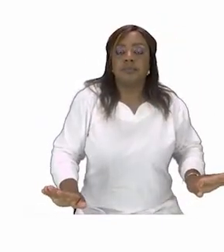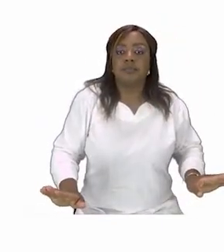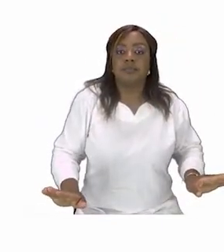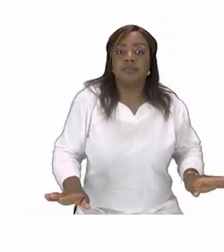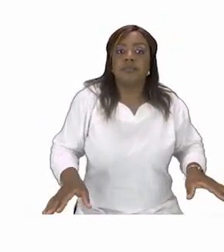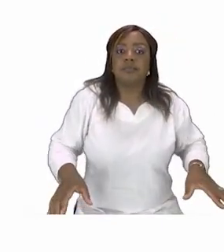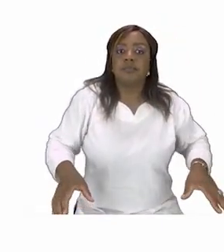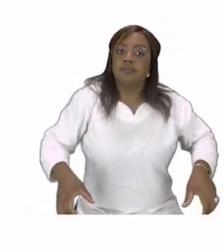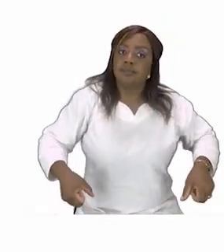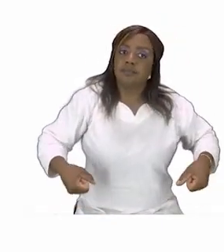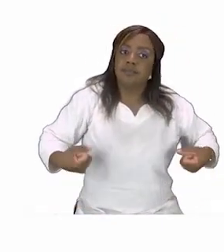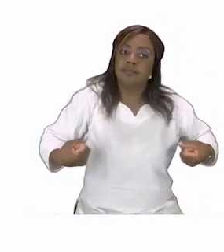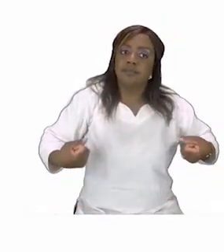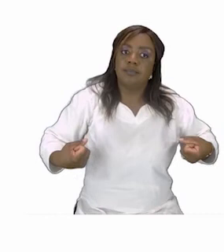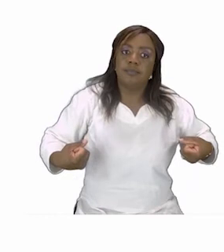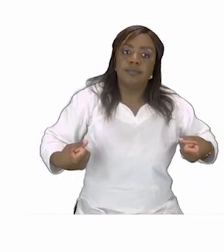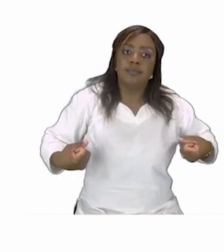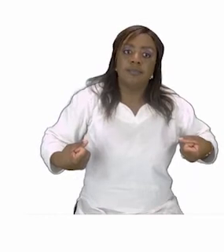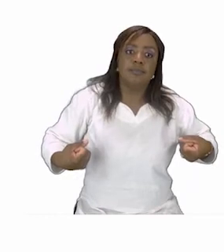boy,